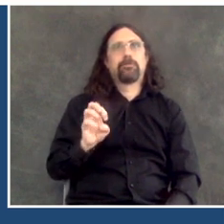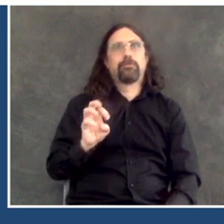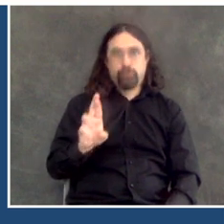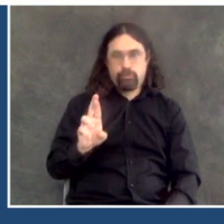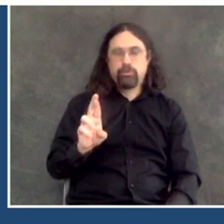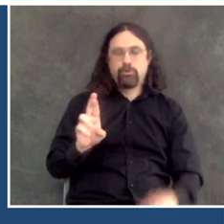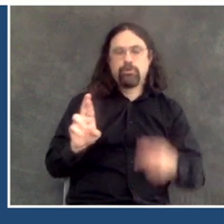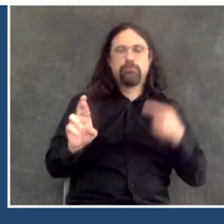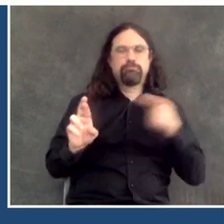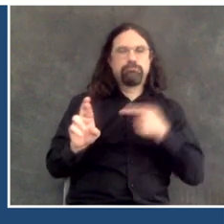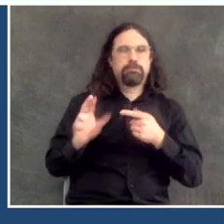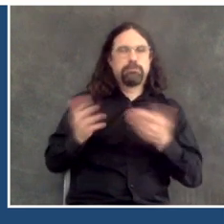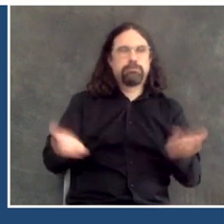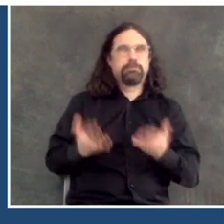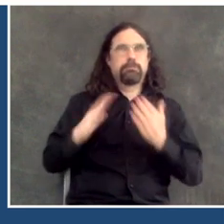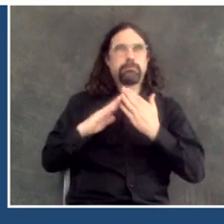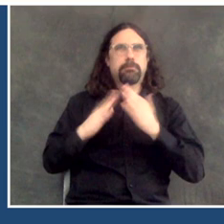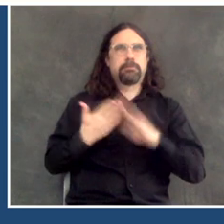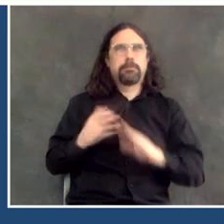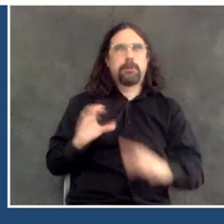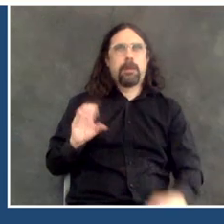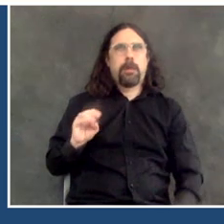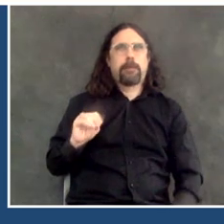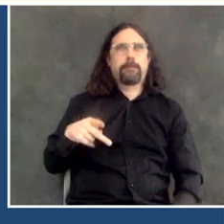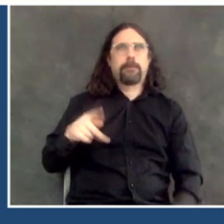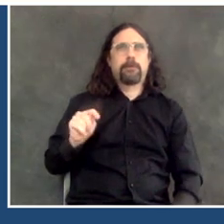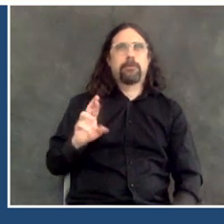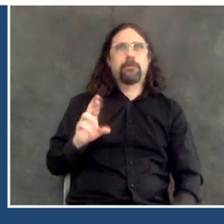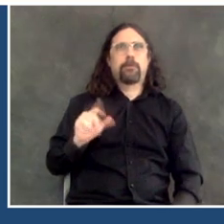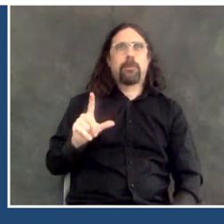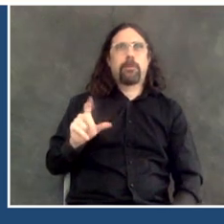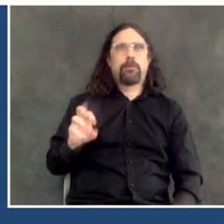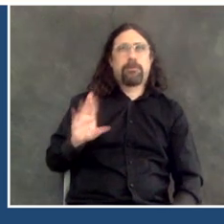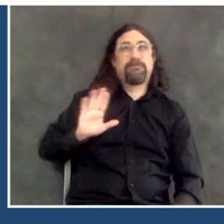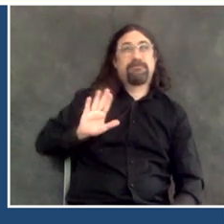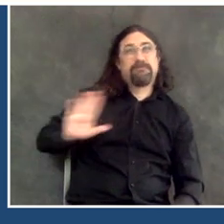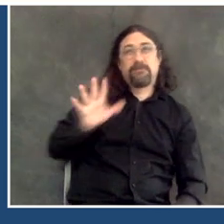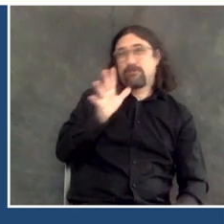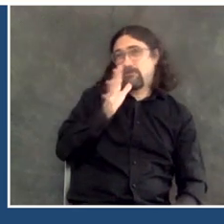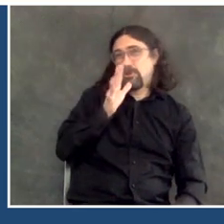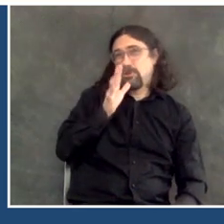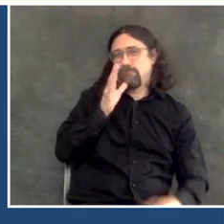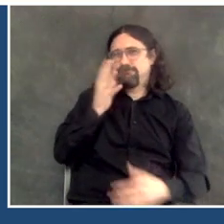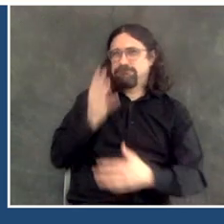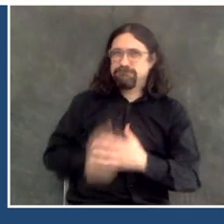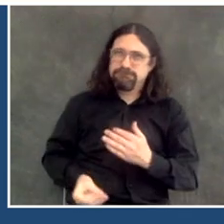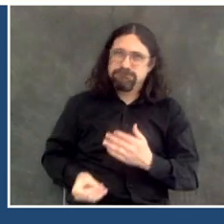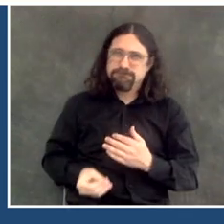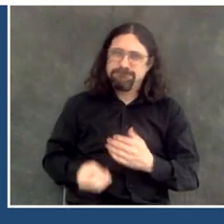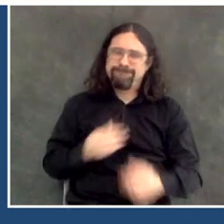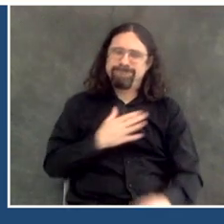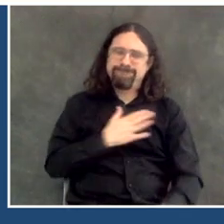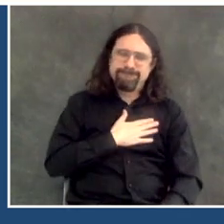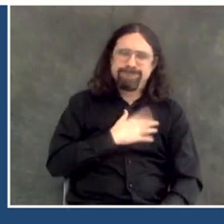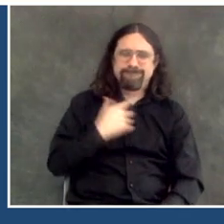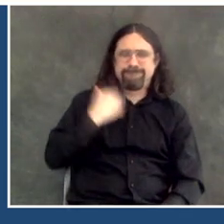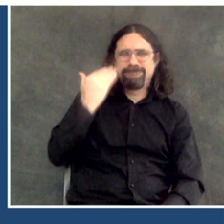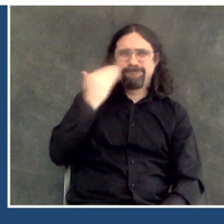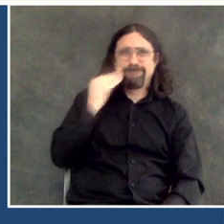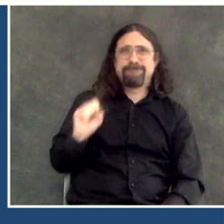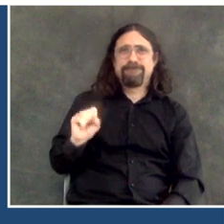of us for many decades, and we appreciate him and the work he does for this city. But we also have known his mom. His mom did so